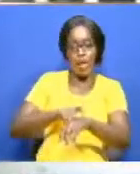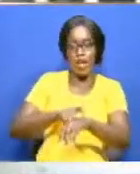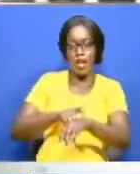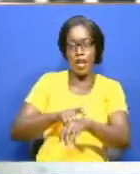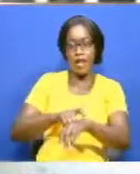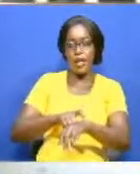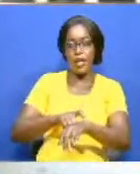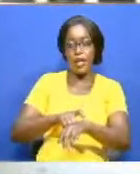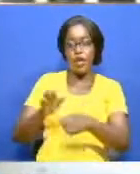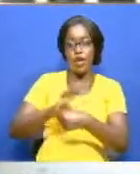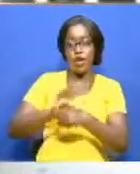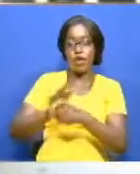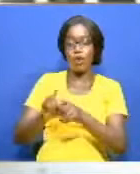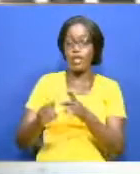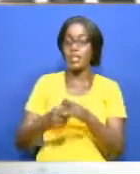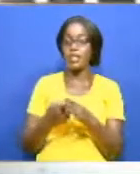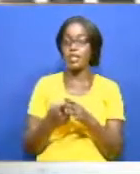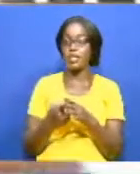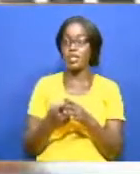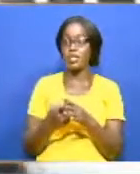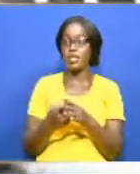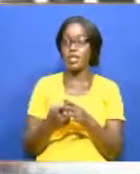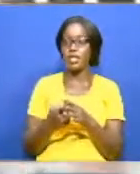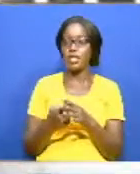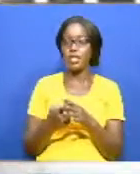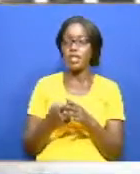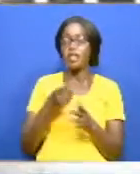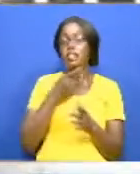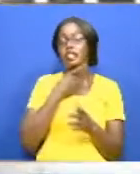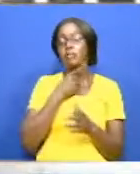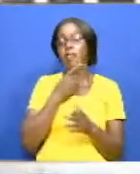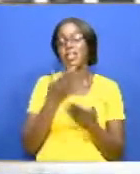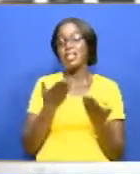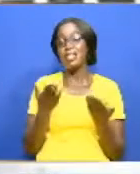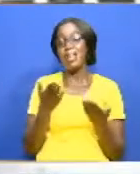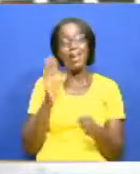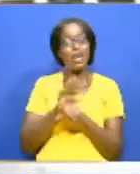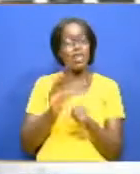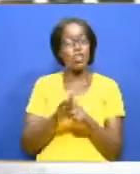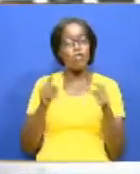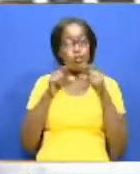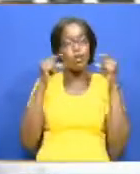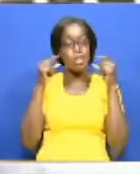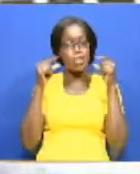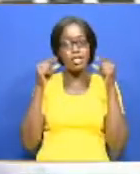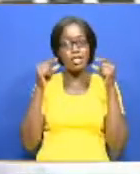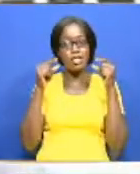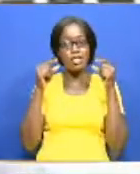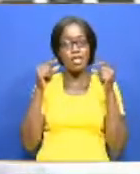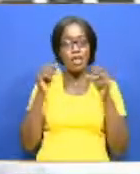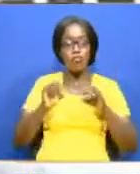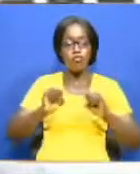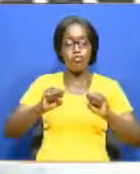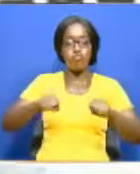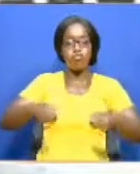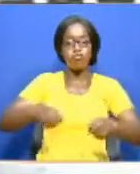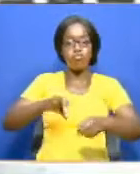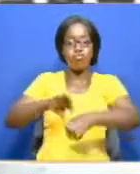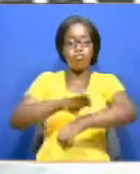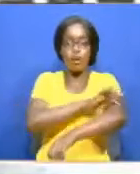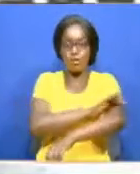when Corona came. There was a demand for masks. There was a demand for gumboots. There was a demand